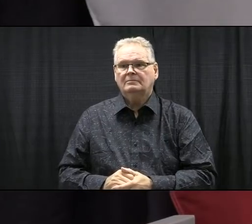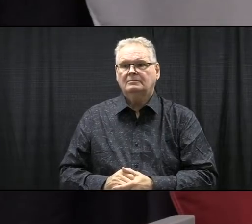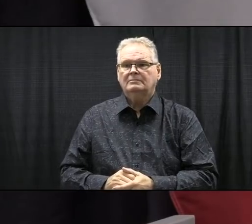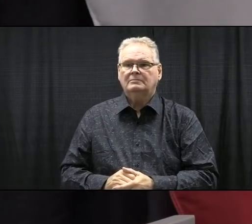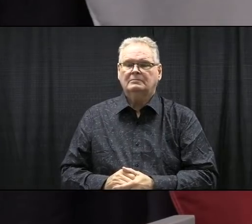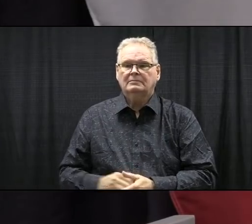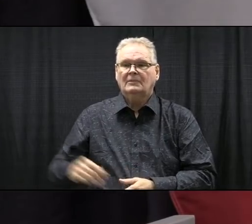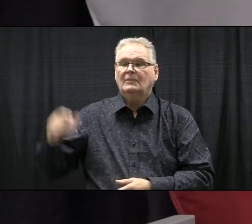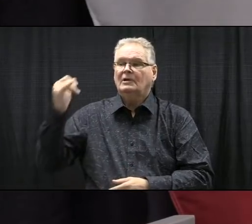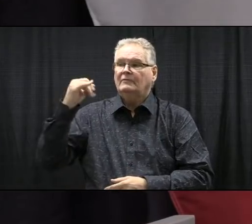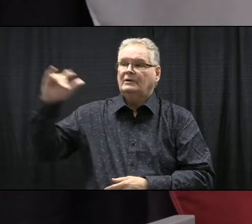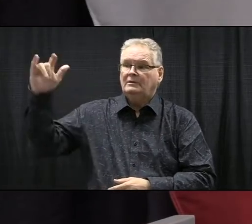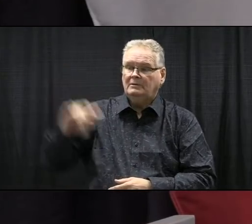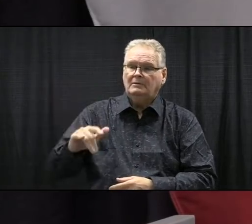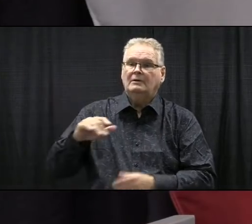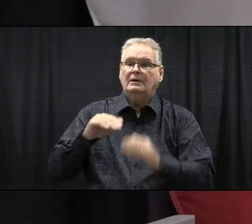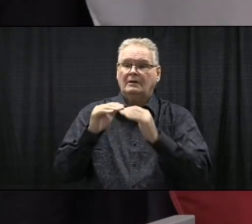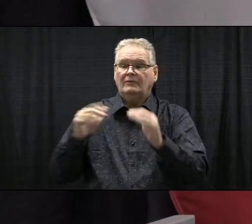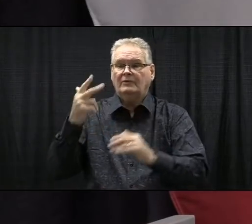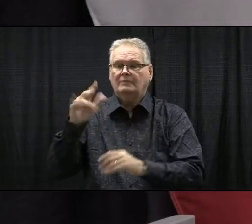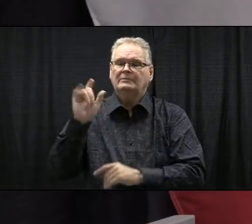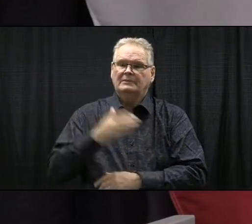of cases in the province to date is